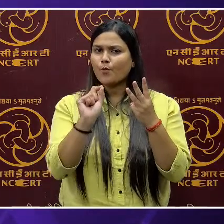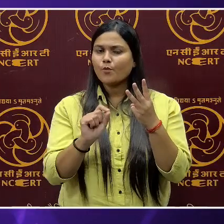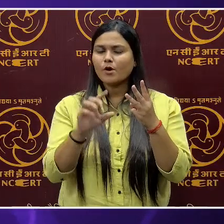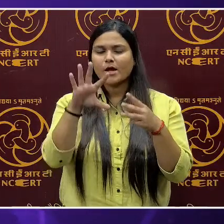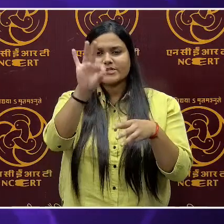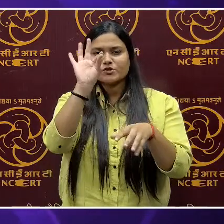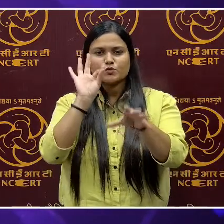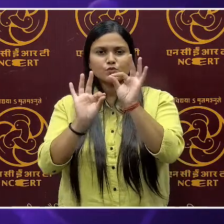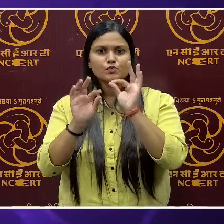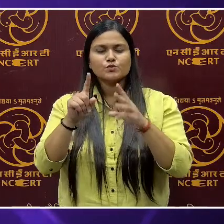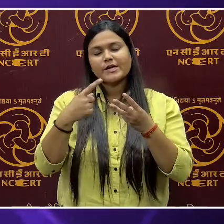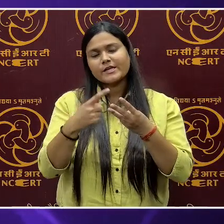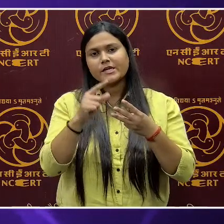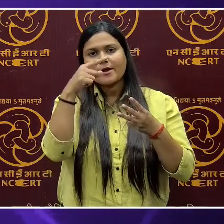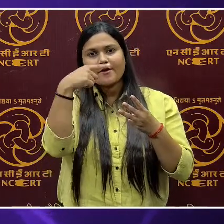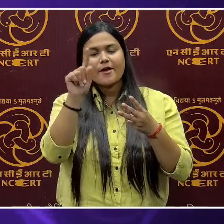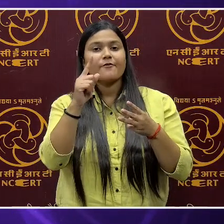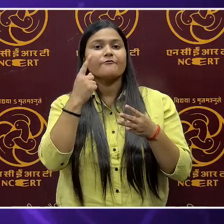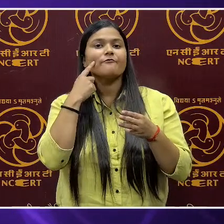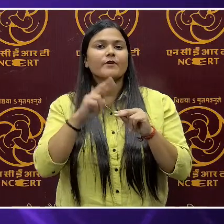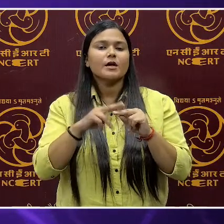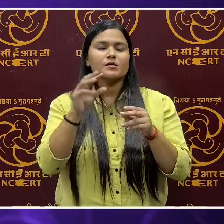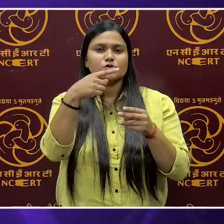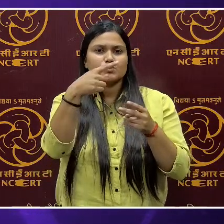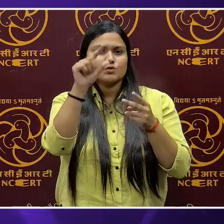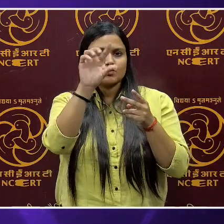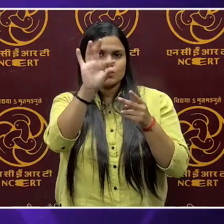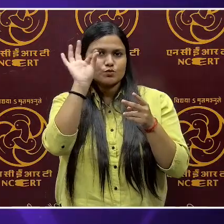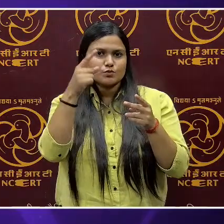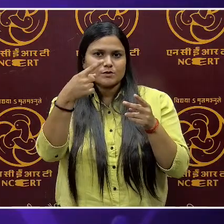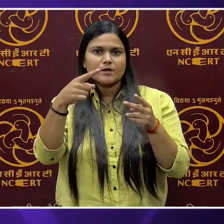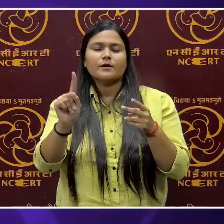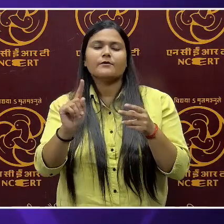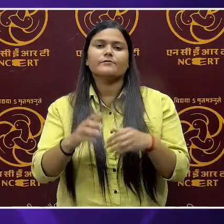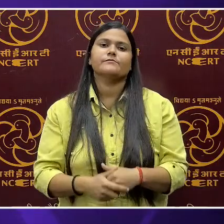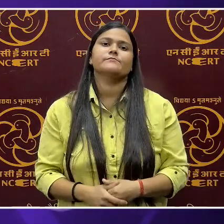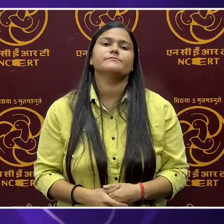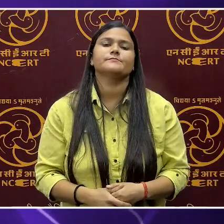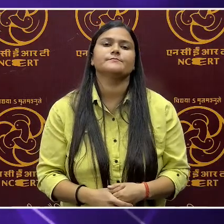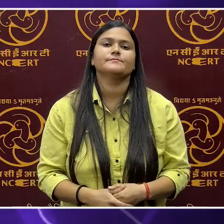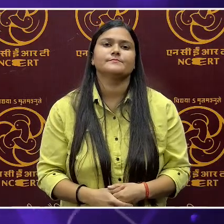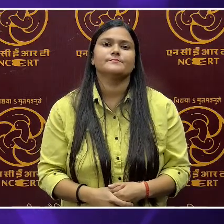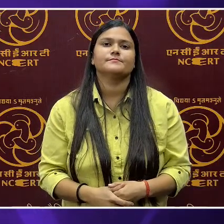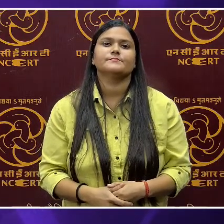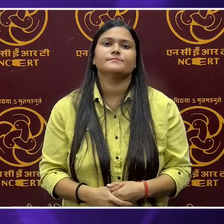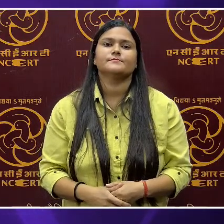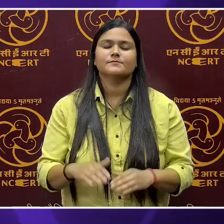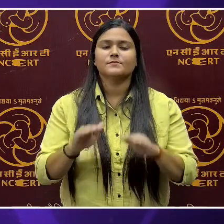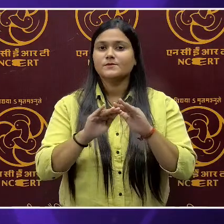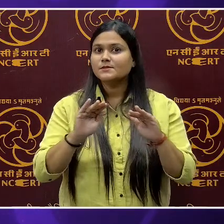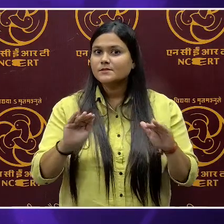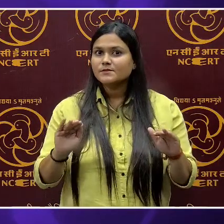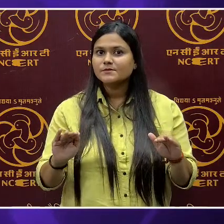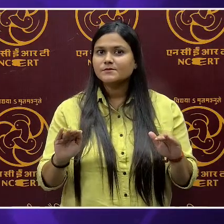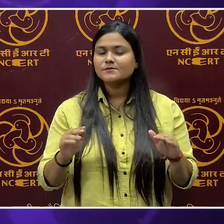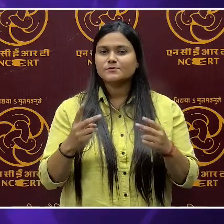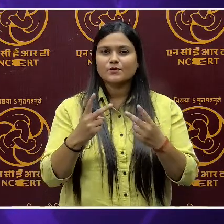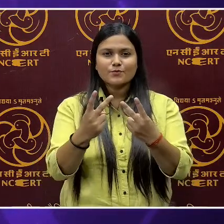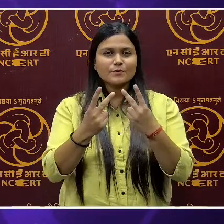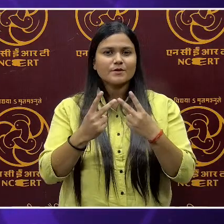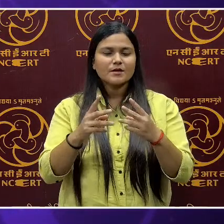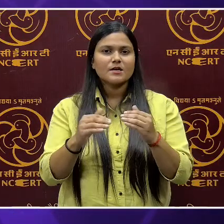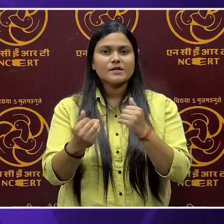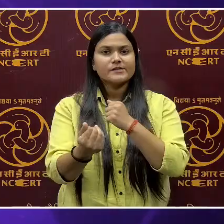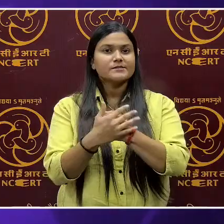choose whichever one they are comfortable with. All right. So, students and viewers, you can